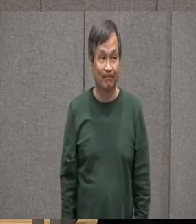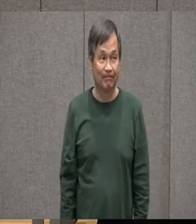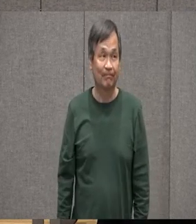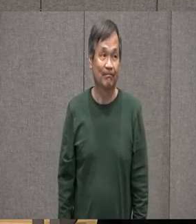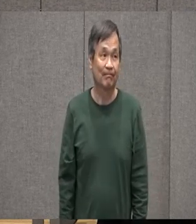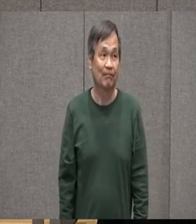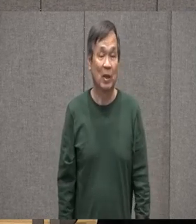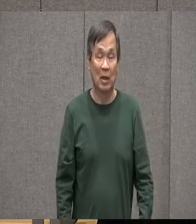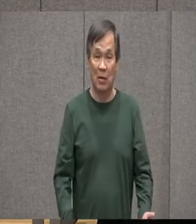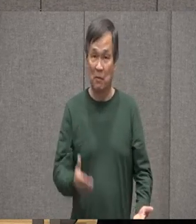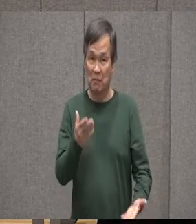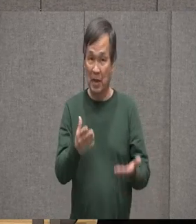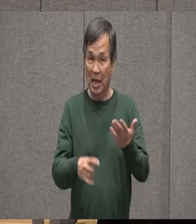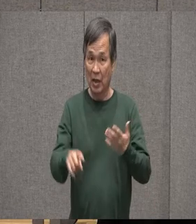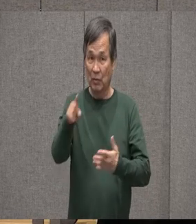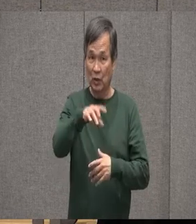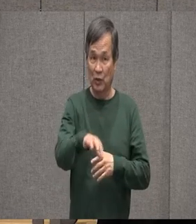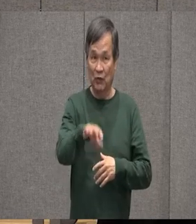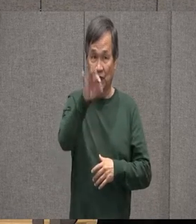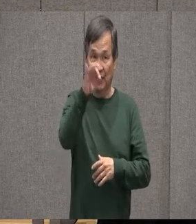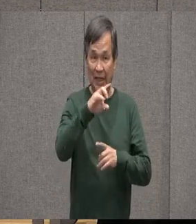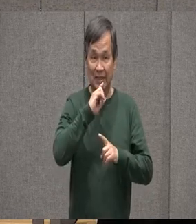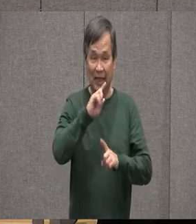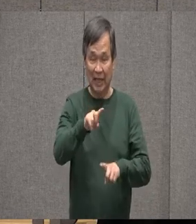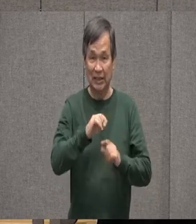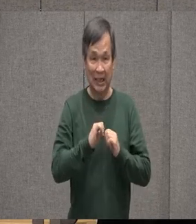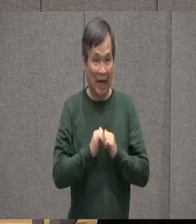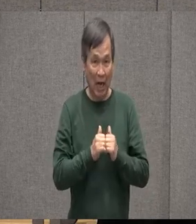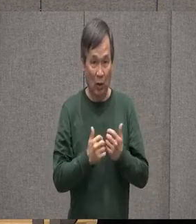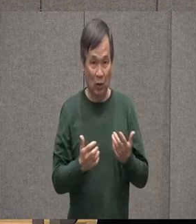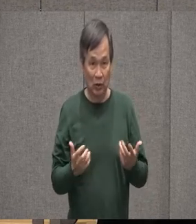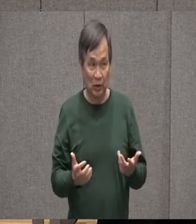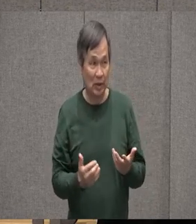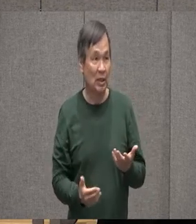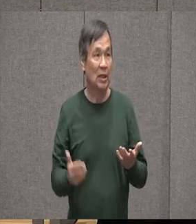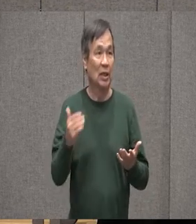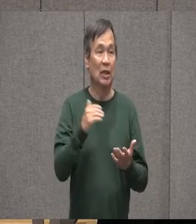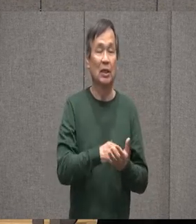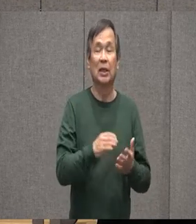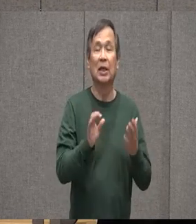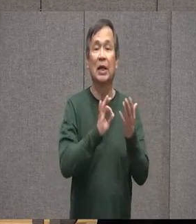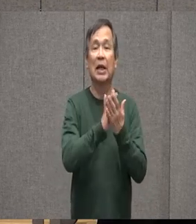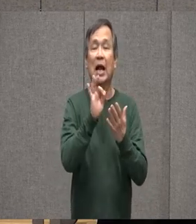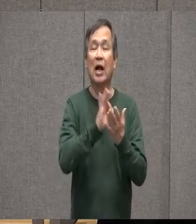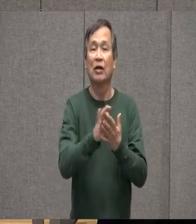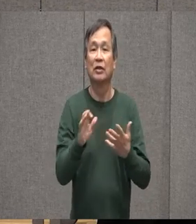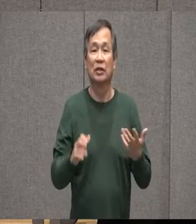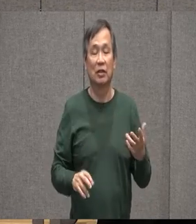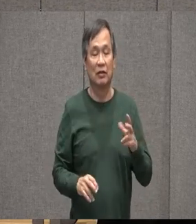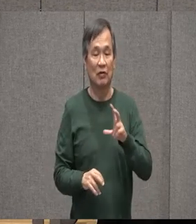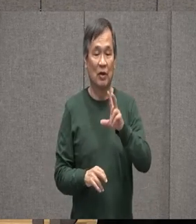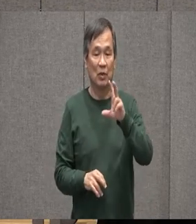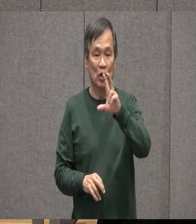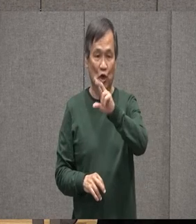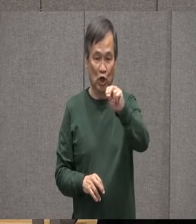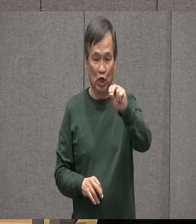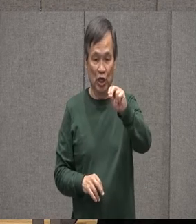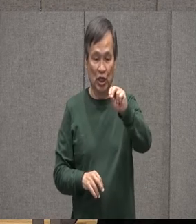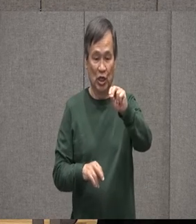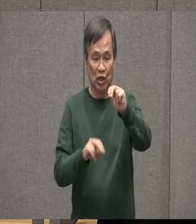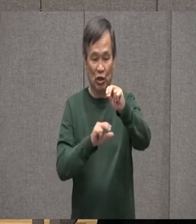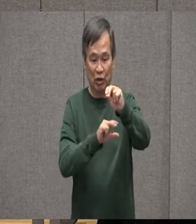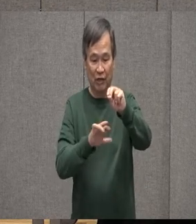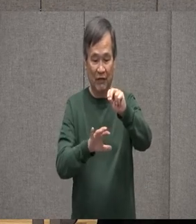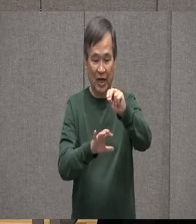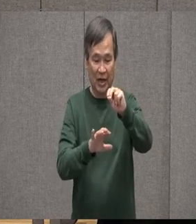And you might have solved it by, again, counting on from 30, 30,